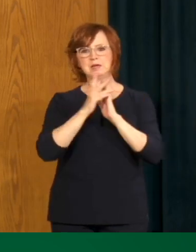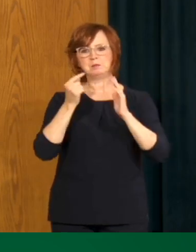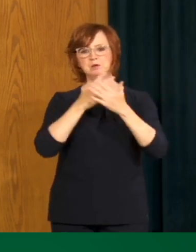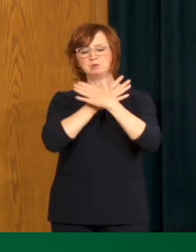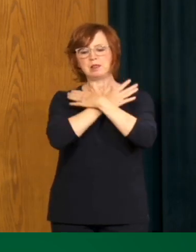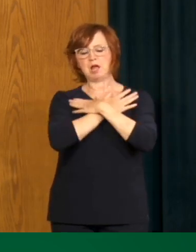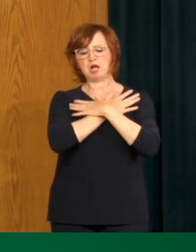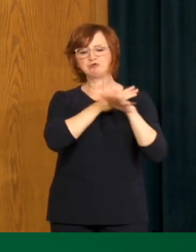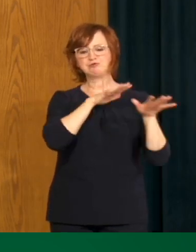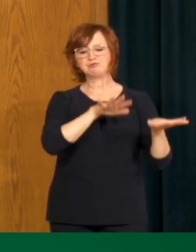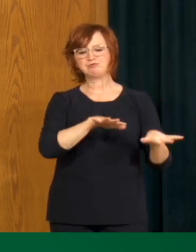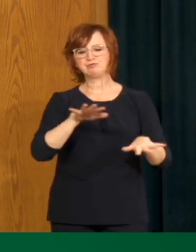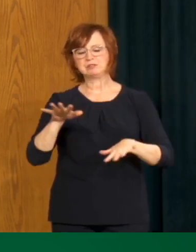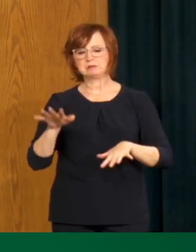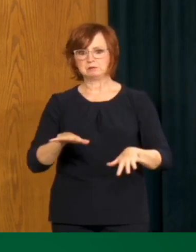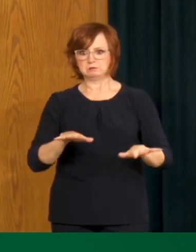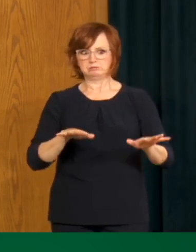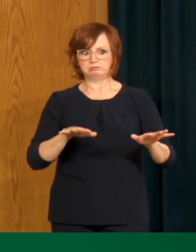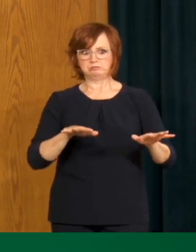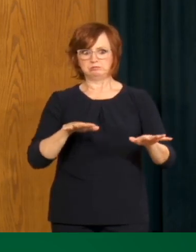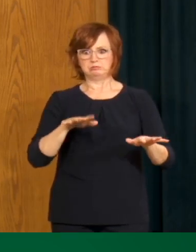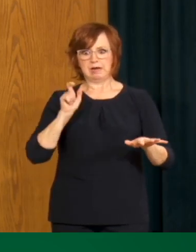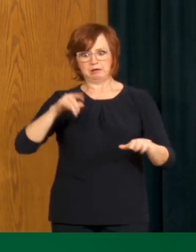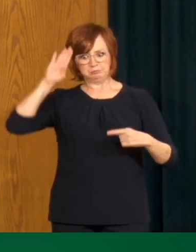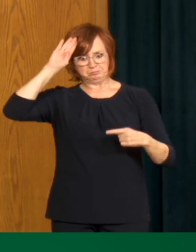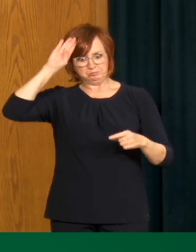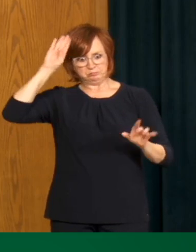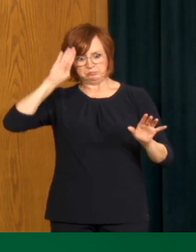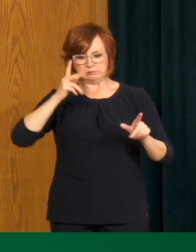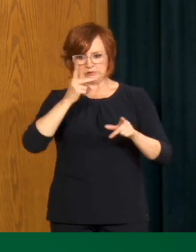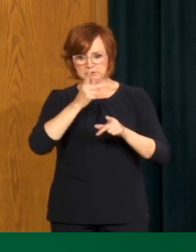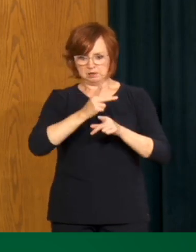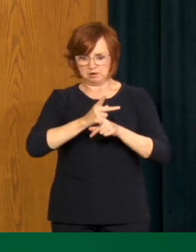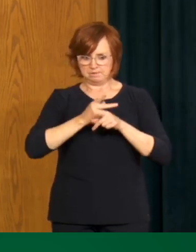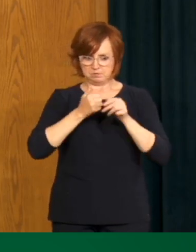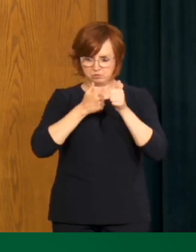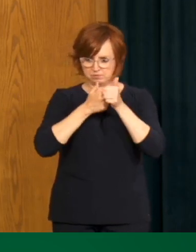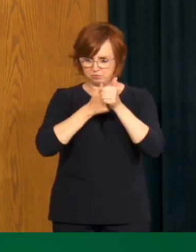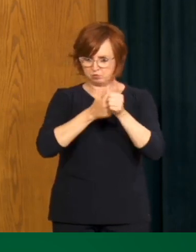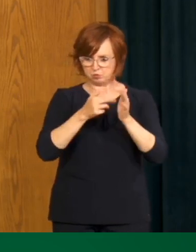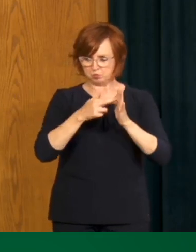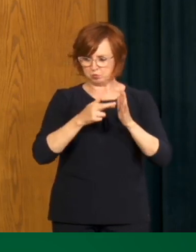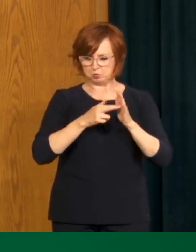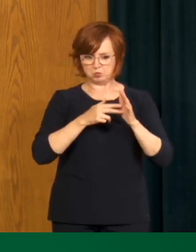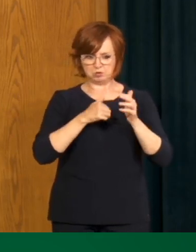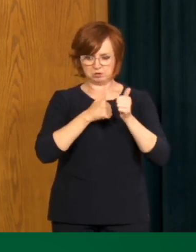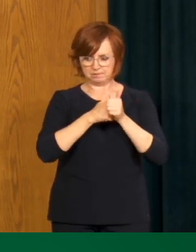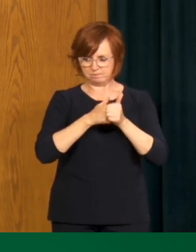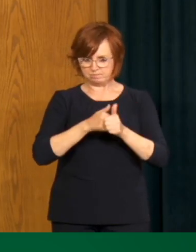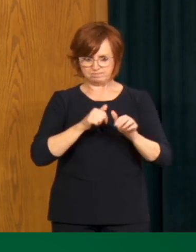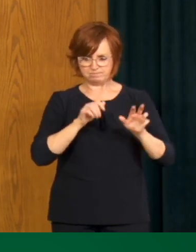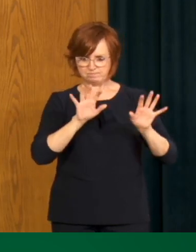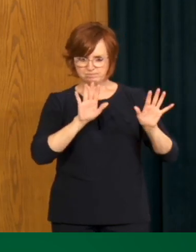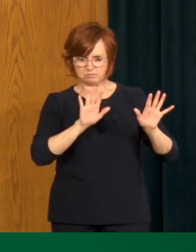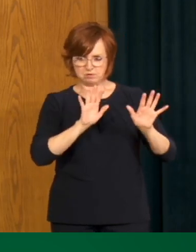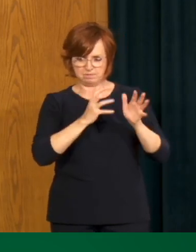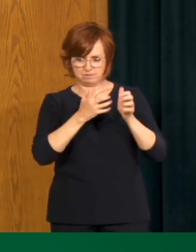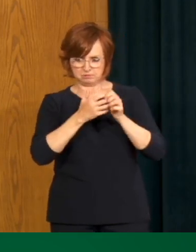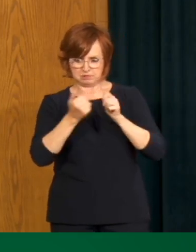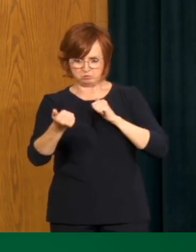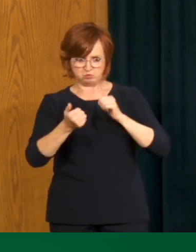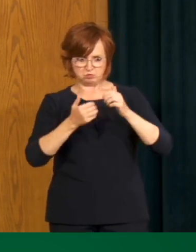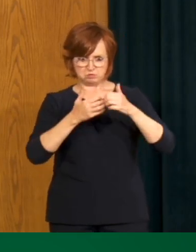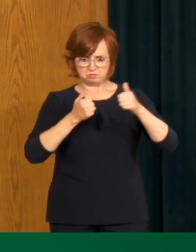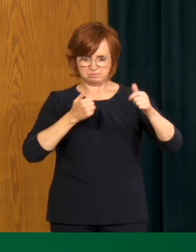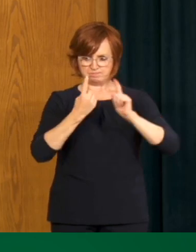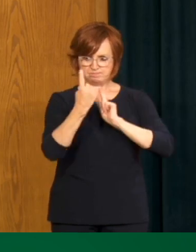as we reopen carefully, consistently, and follow the guidance that's developed based on public health principles and science.